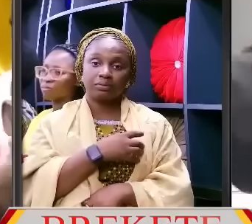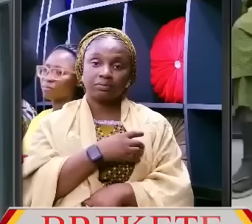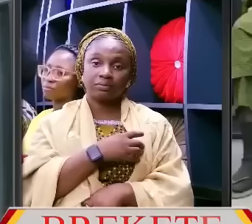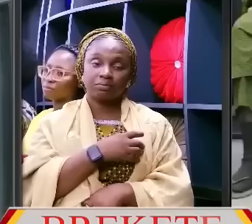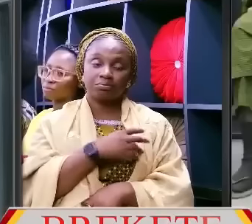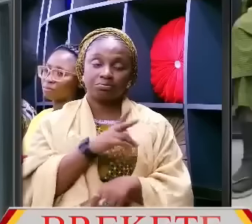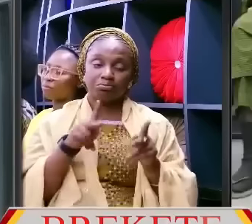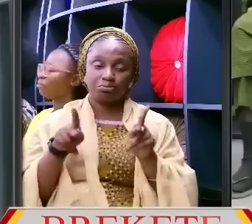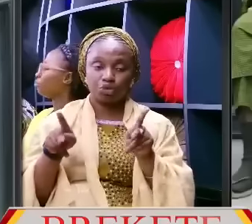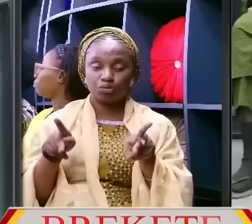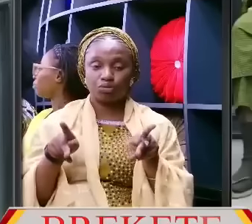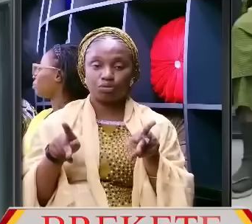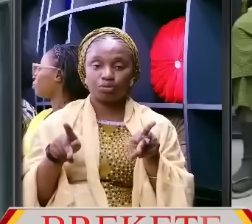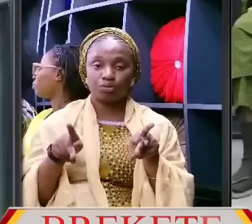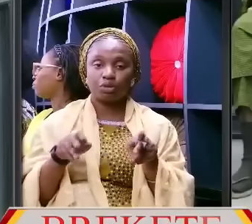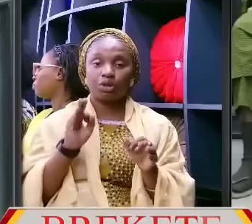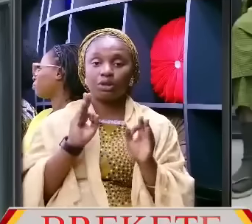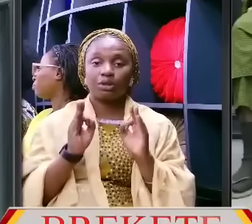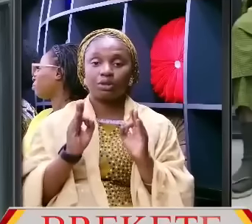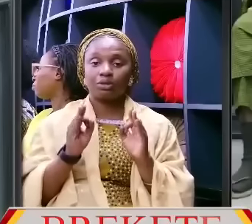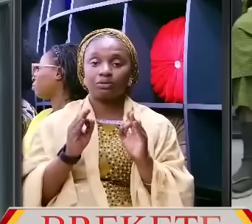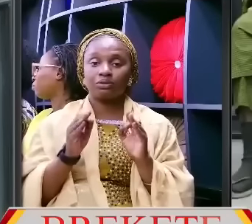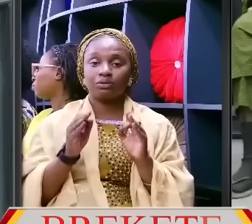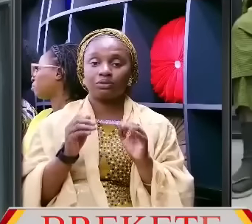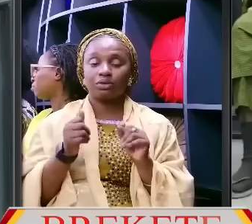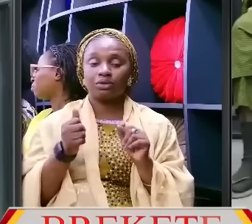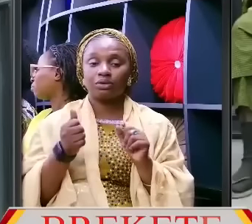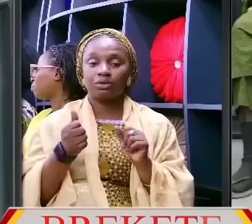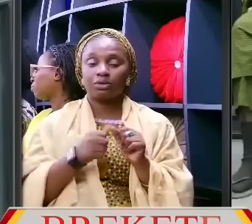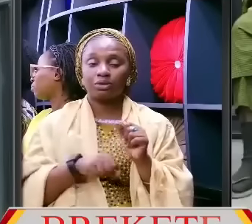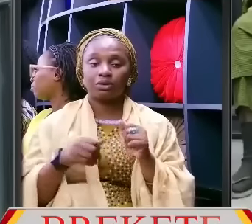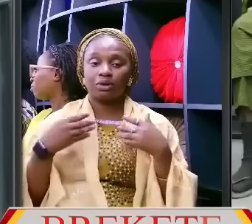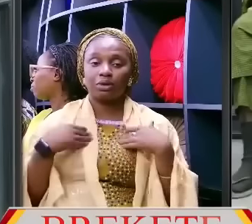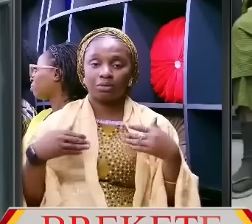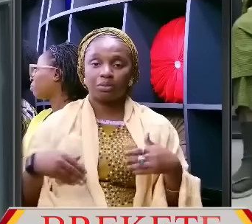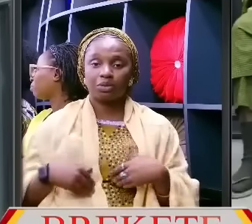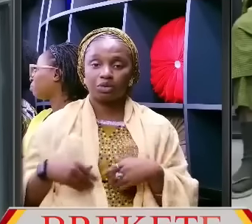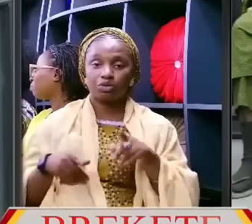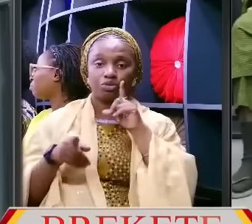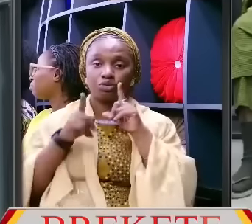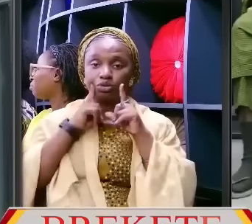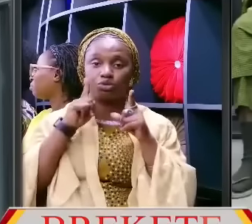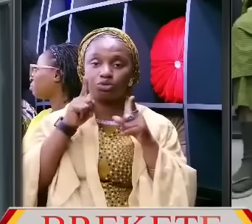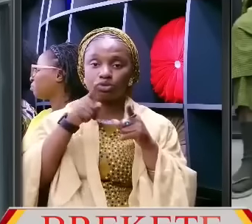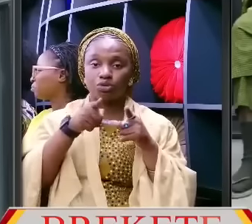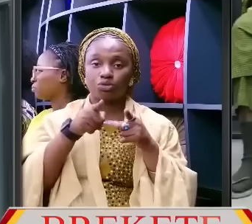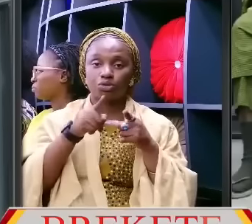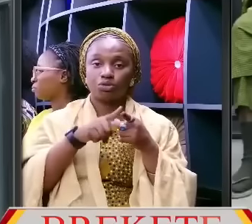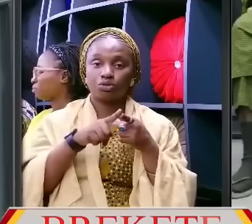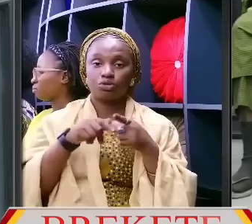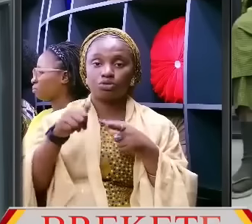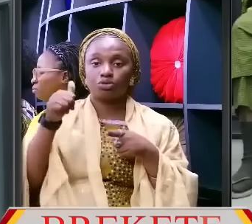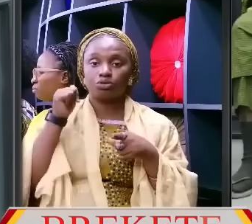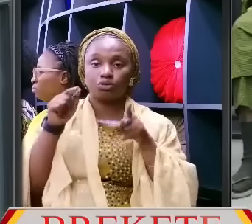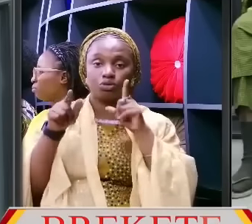other. If somebody, if he talk to you, you no agree, accept his request, you are not a good boy.